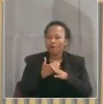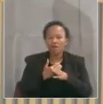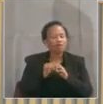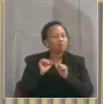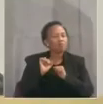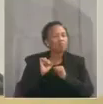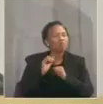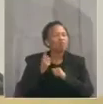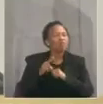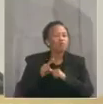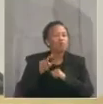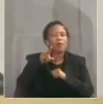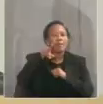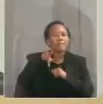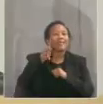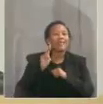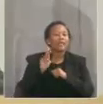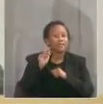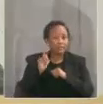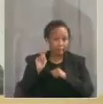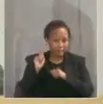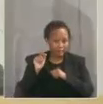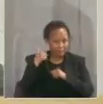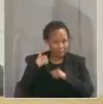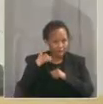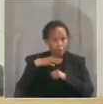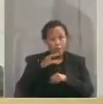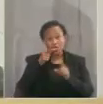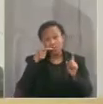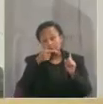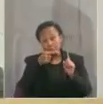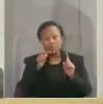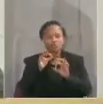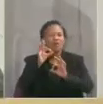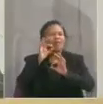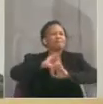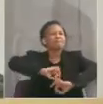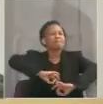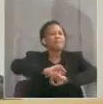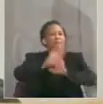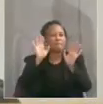PKTT. I just want to clarify, when you said